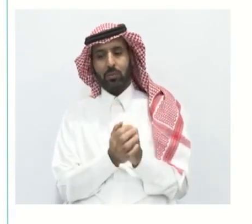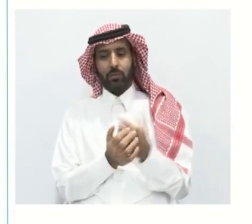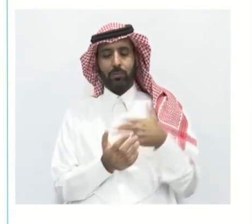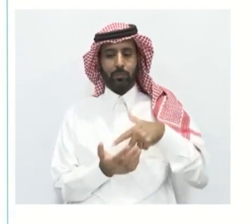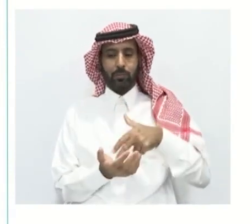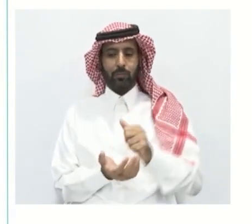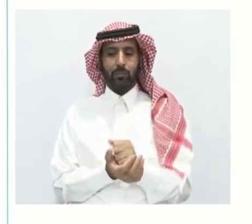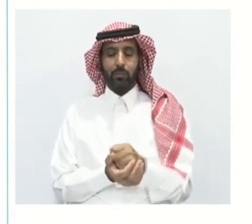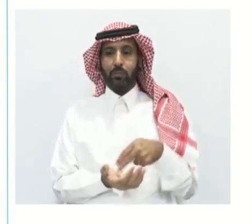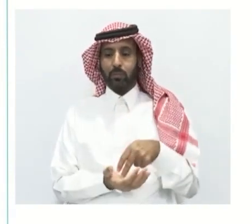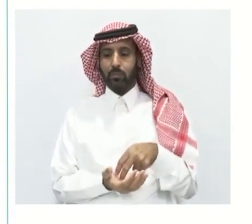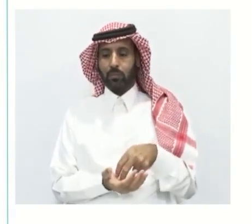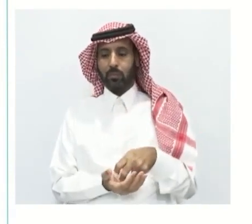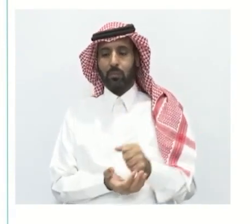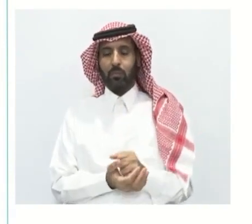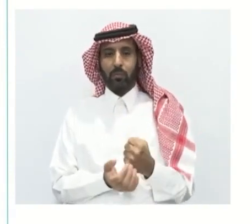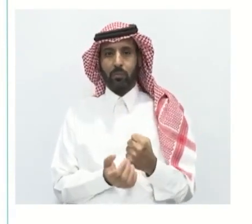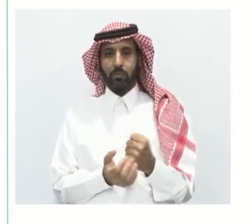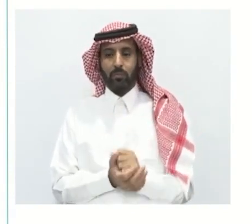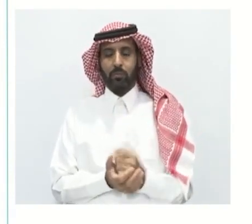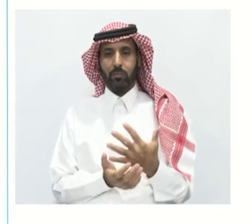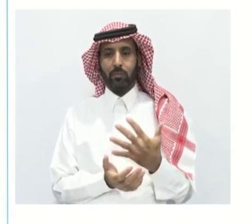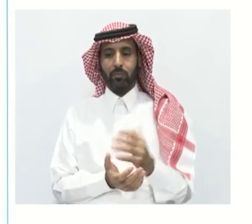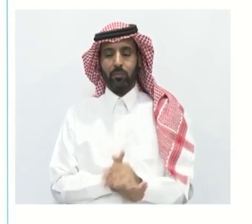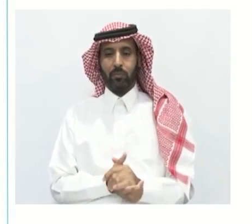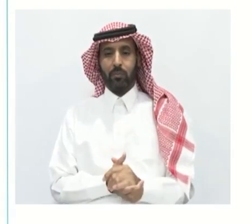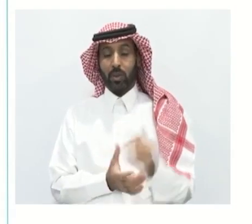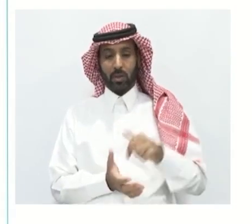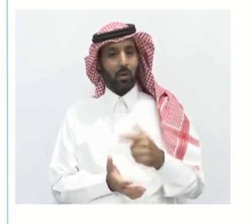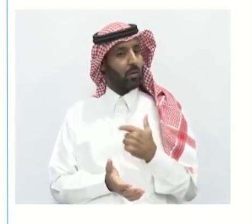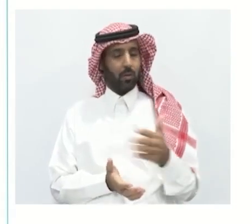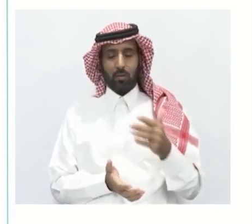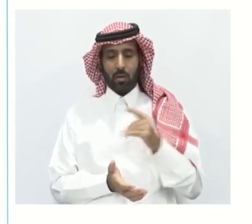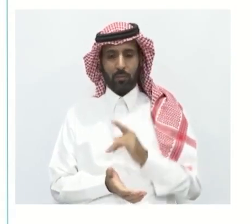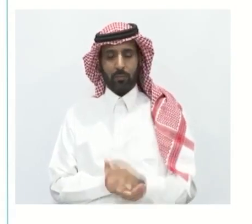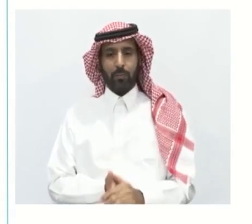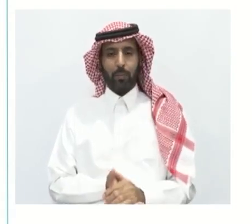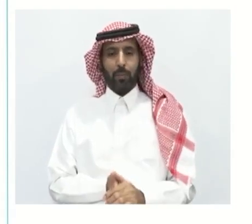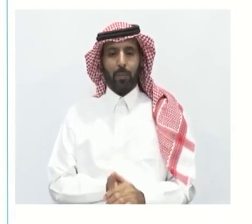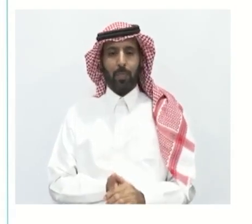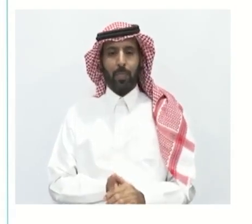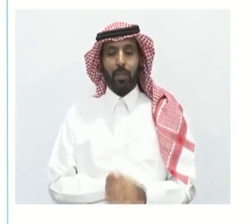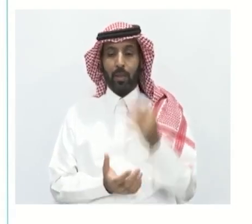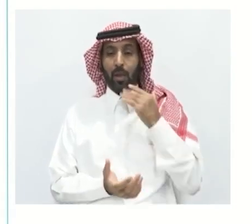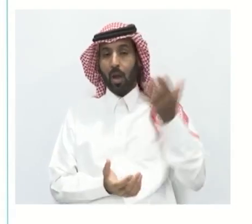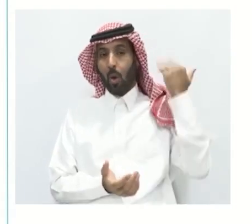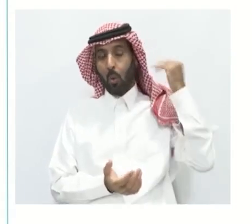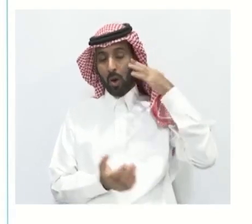So, when I was younger, I was afraid of the dark, but now I'm not. So I